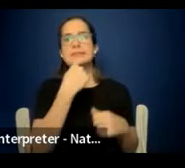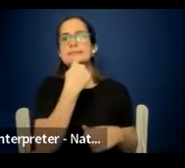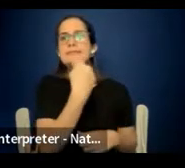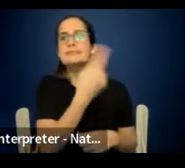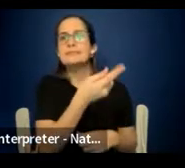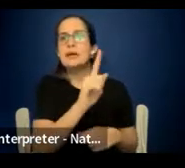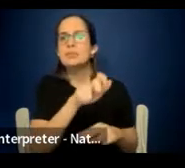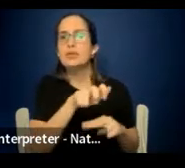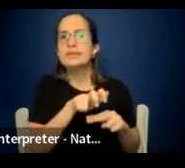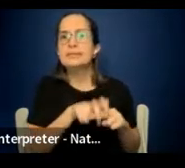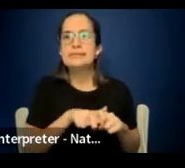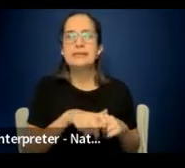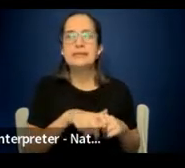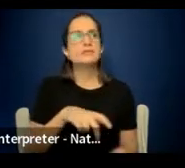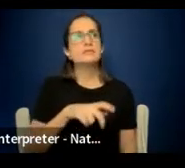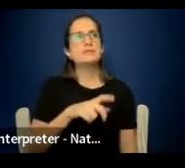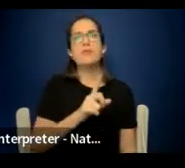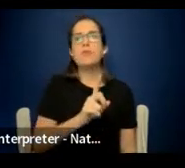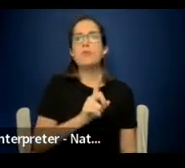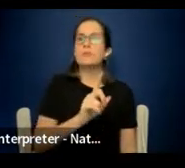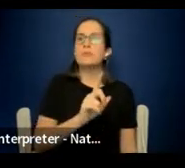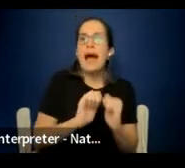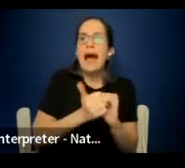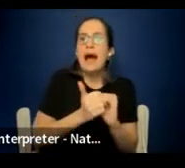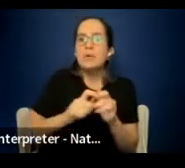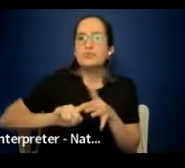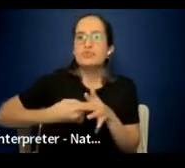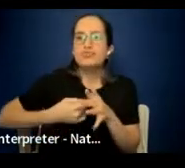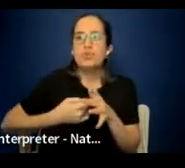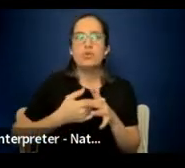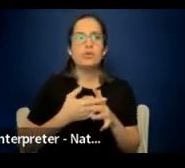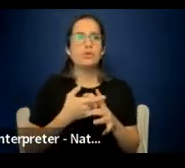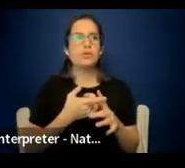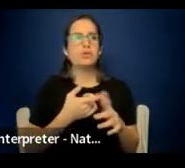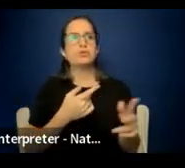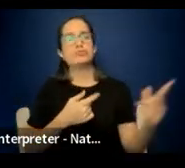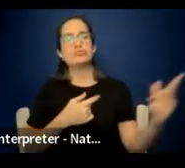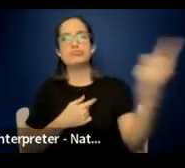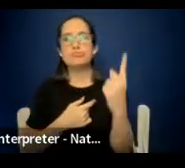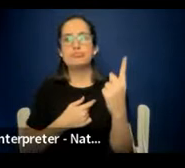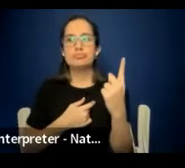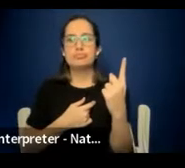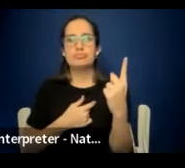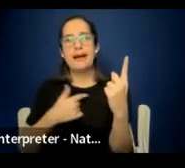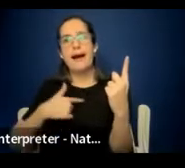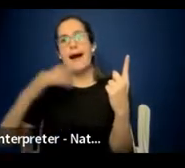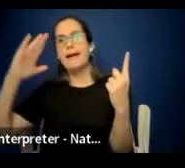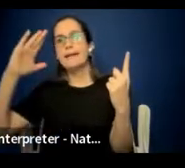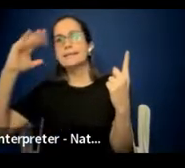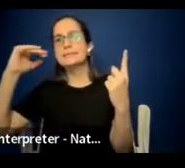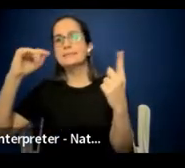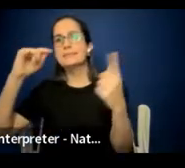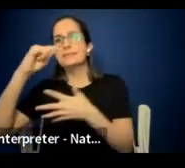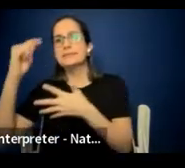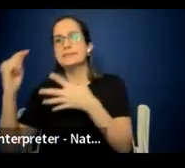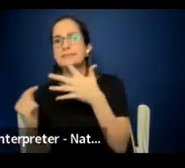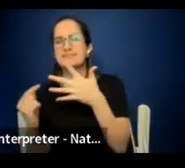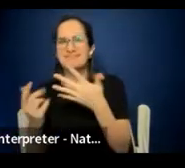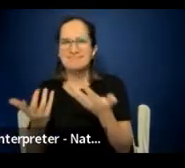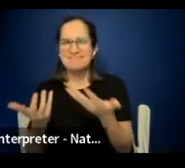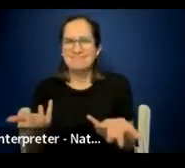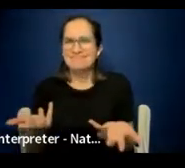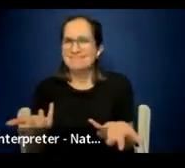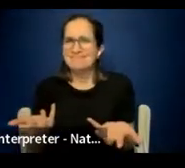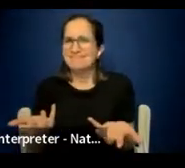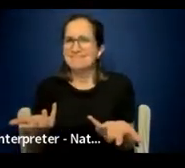expect them to sort of blow you away with their work? Probably not. You know, when we're thinking about an employee and we're thinking about, you know, a salaried person